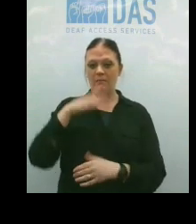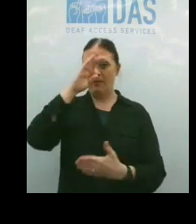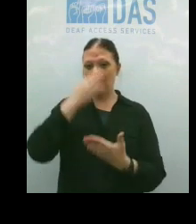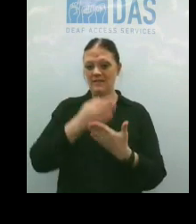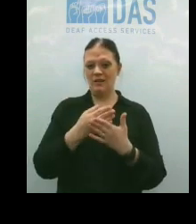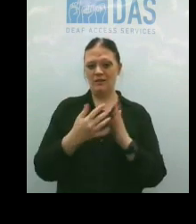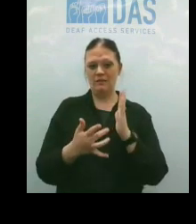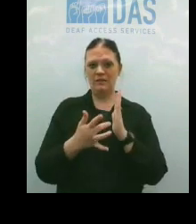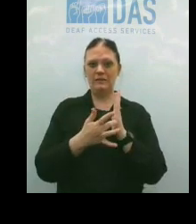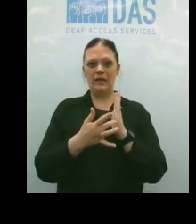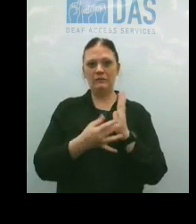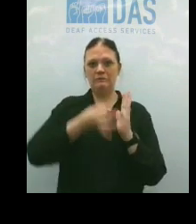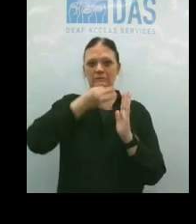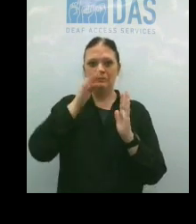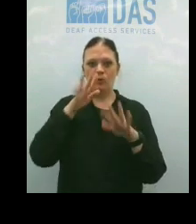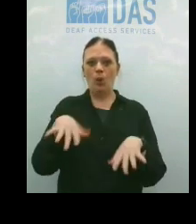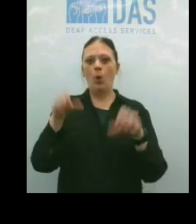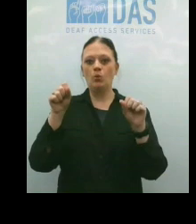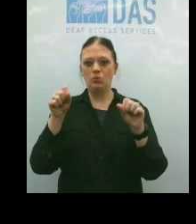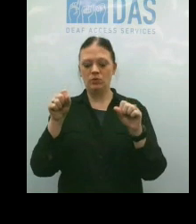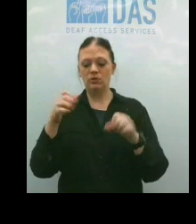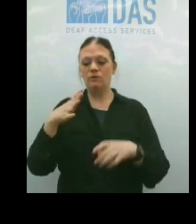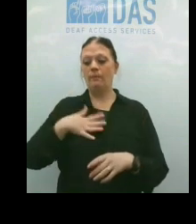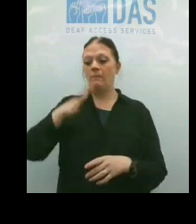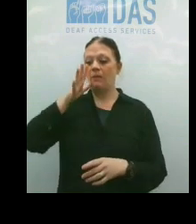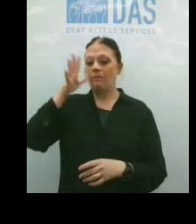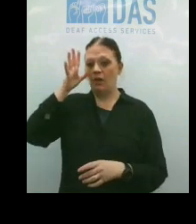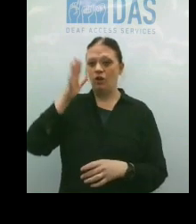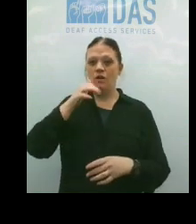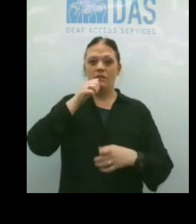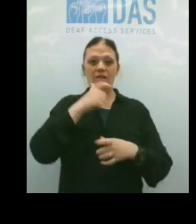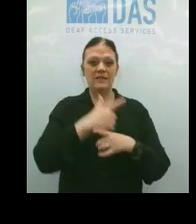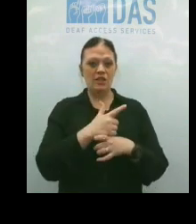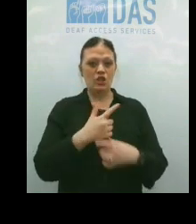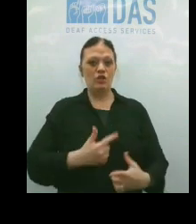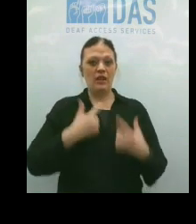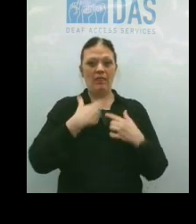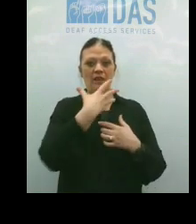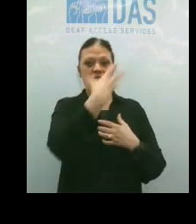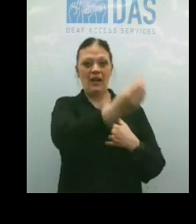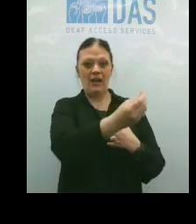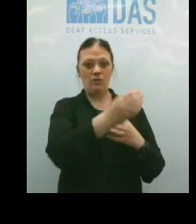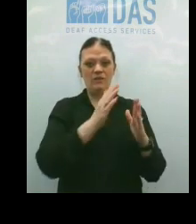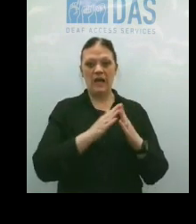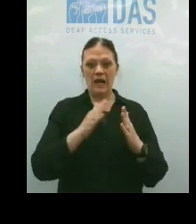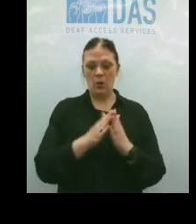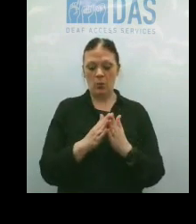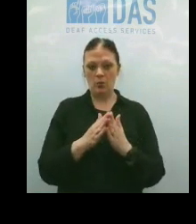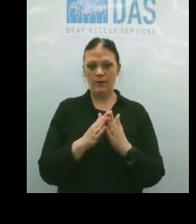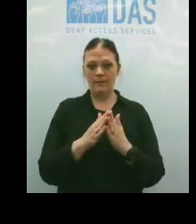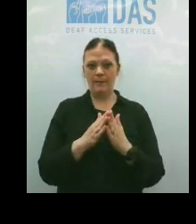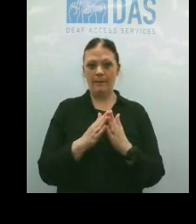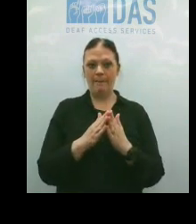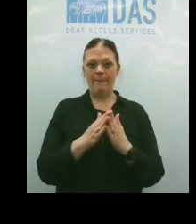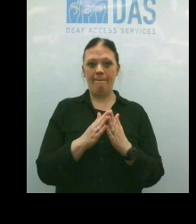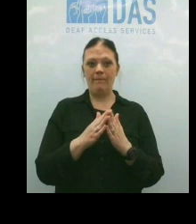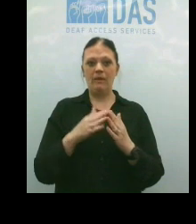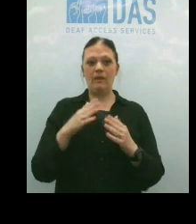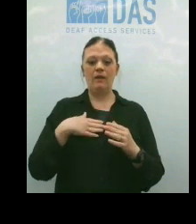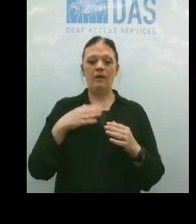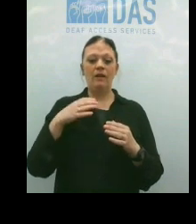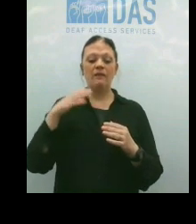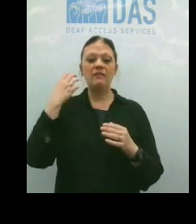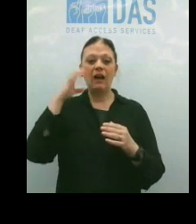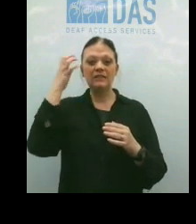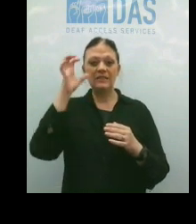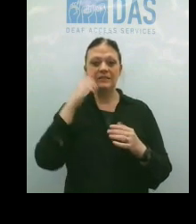techie, is going to host it. And so we'll have my parents, my sisters that live out of town, my first cousins that live